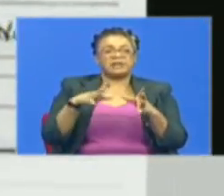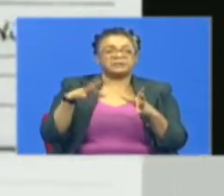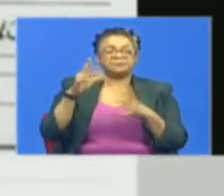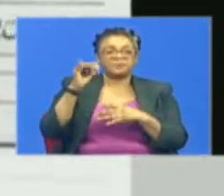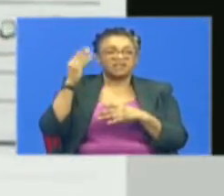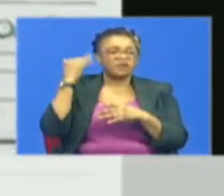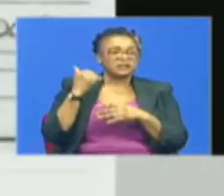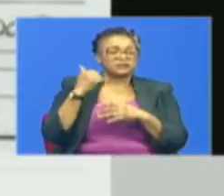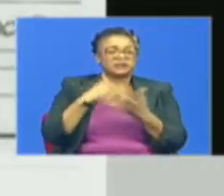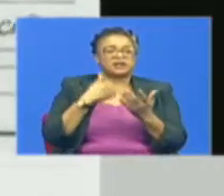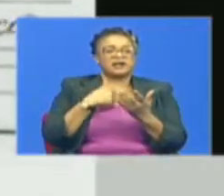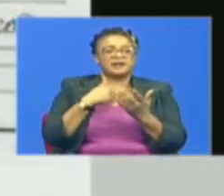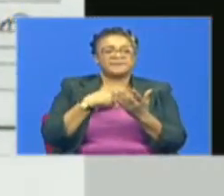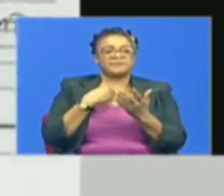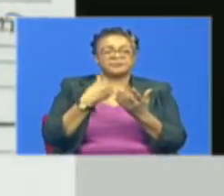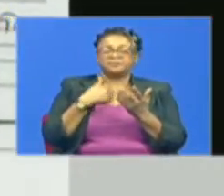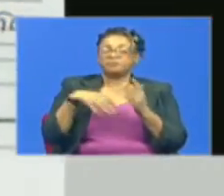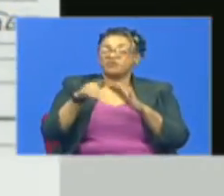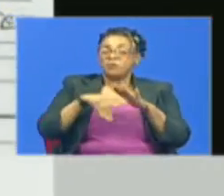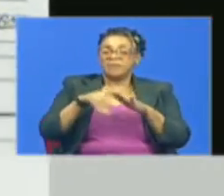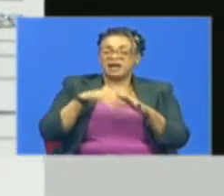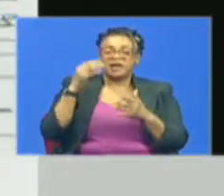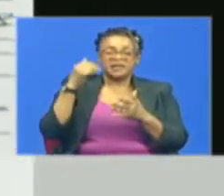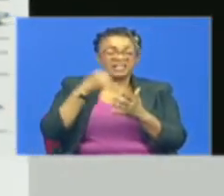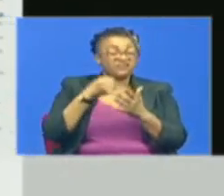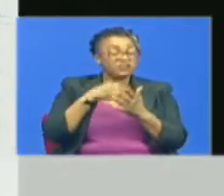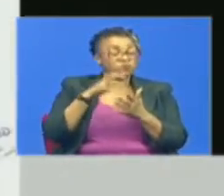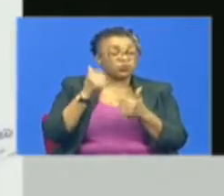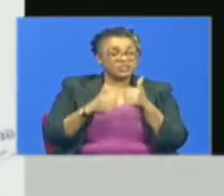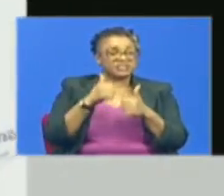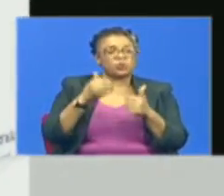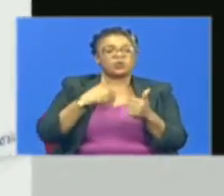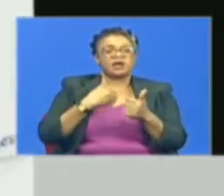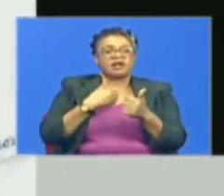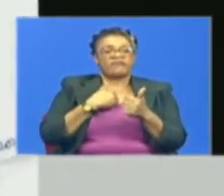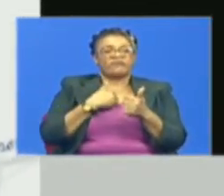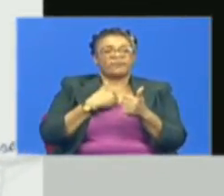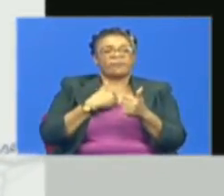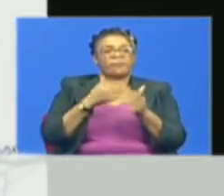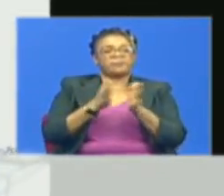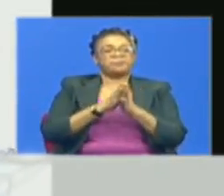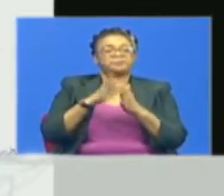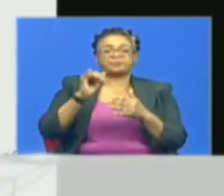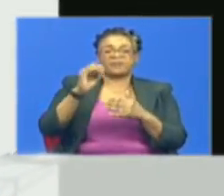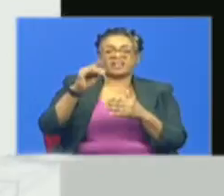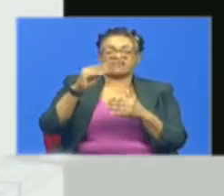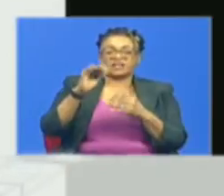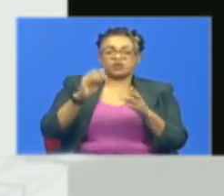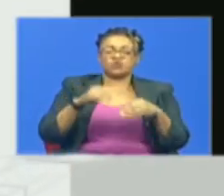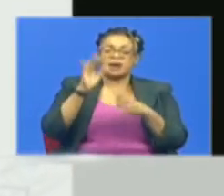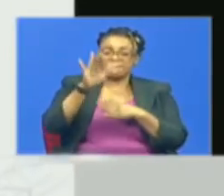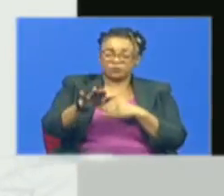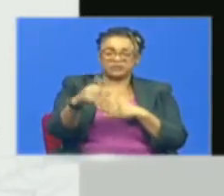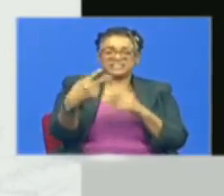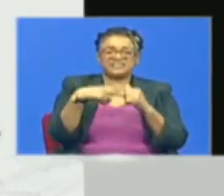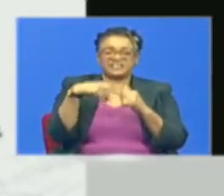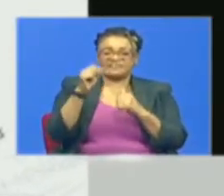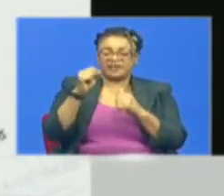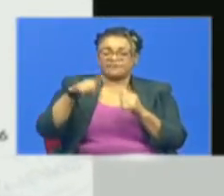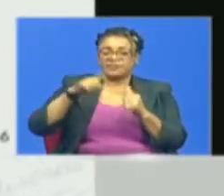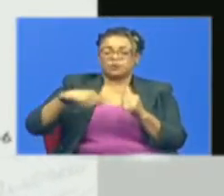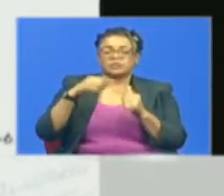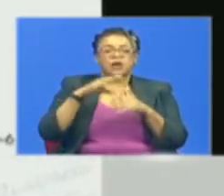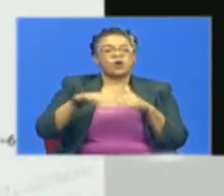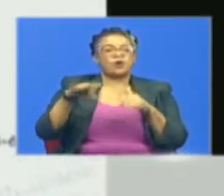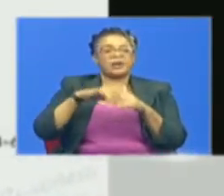invoice, which we have since obtained, asked Premium Interservices to deposit $75,000 into